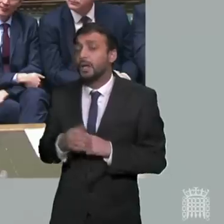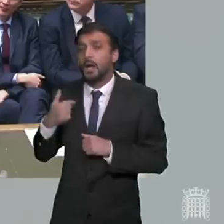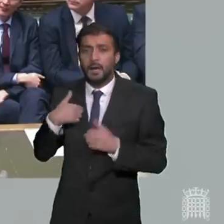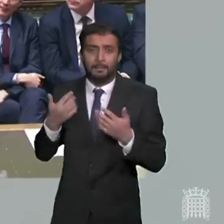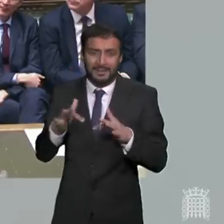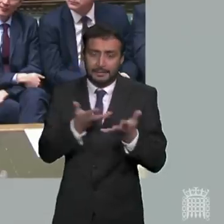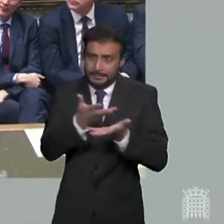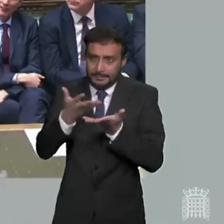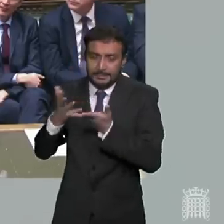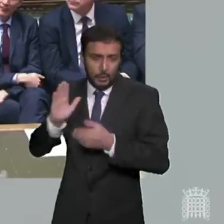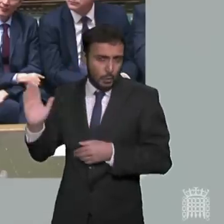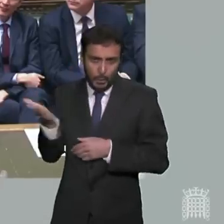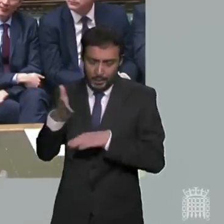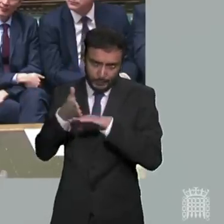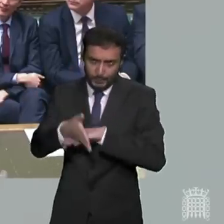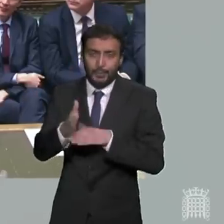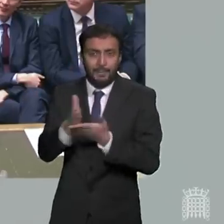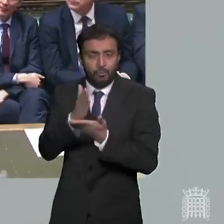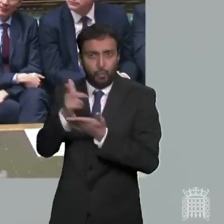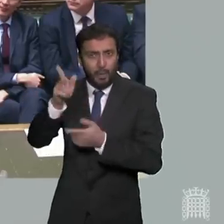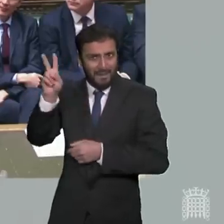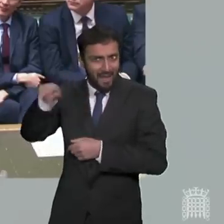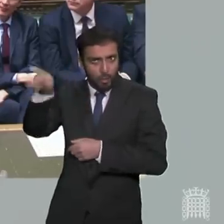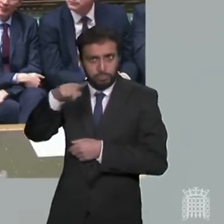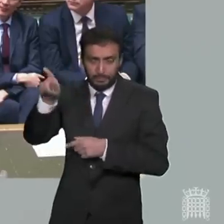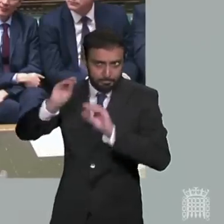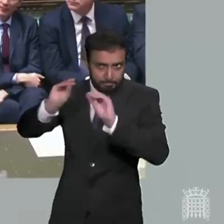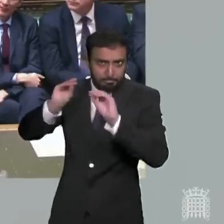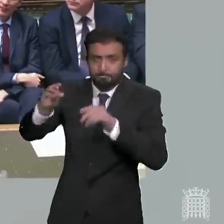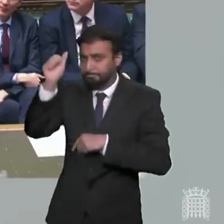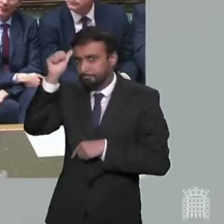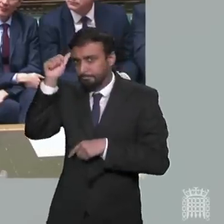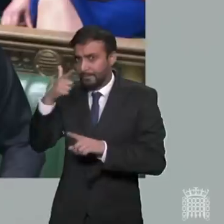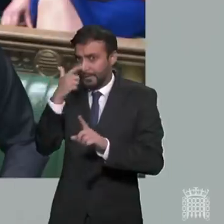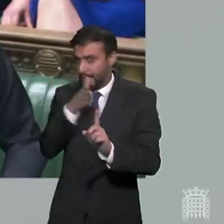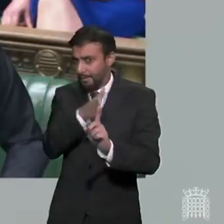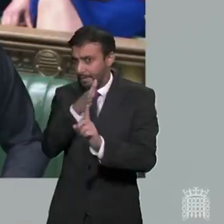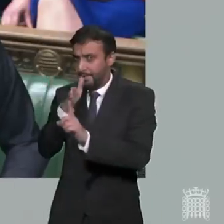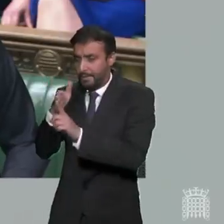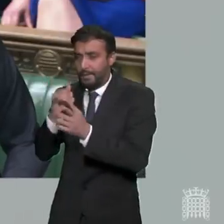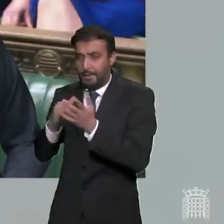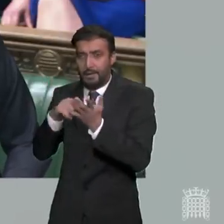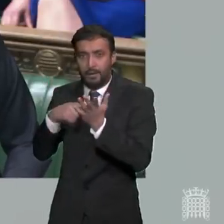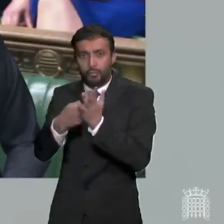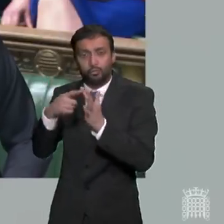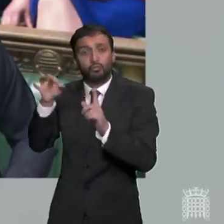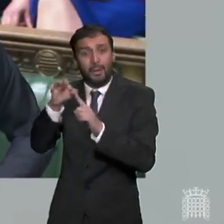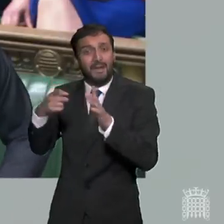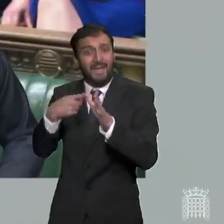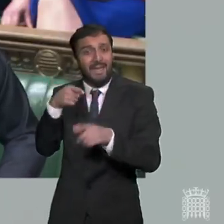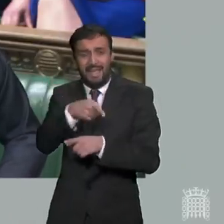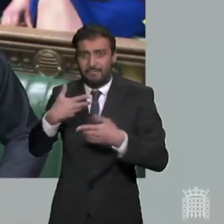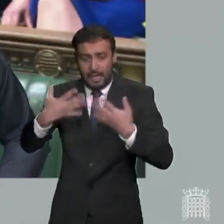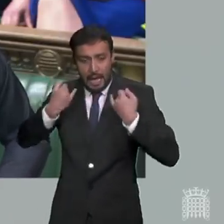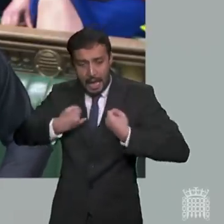sure parents are aware of the symptoms that they should be looking out to, because this can be treated appropriately with antibiotics. There